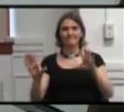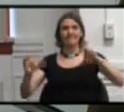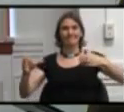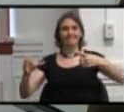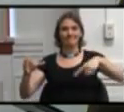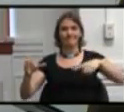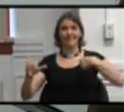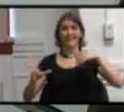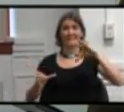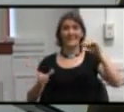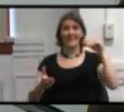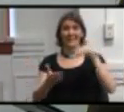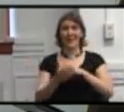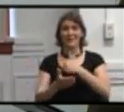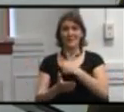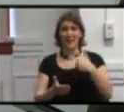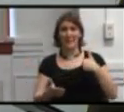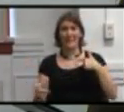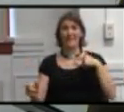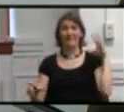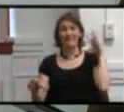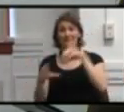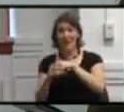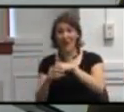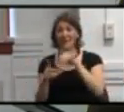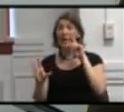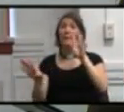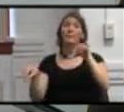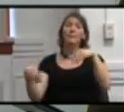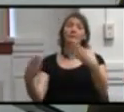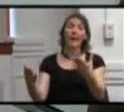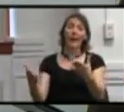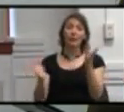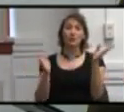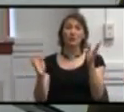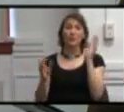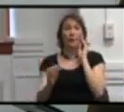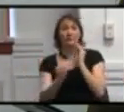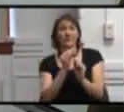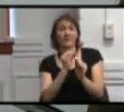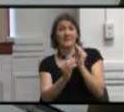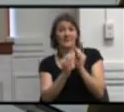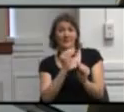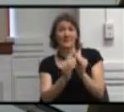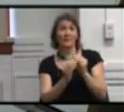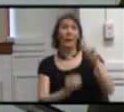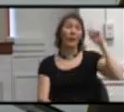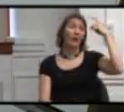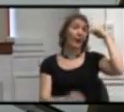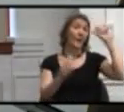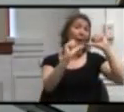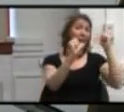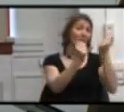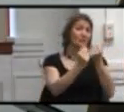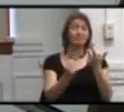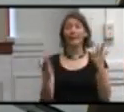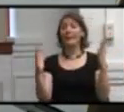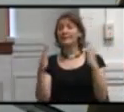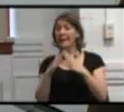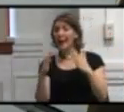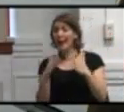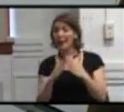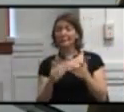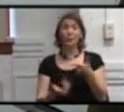operation with over 50,000 members, and they provide this service to government agencies, municipalities,